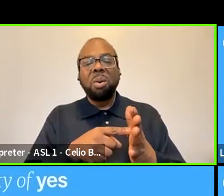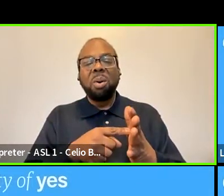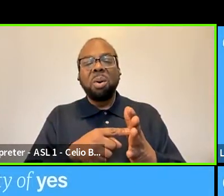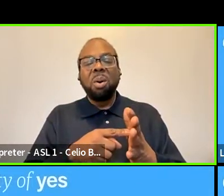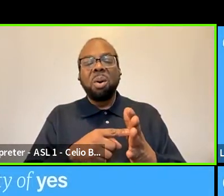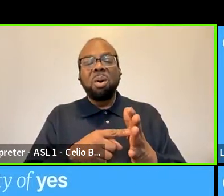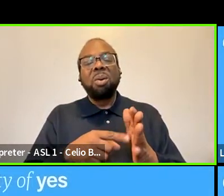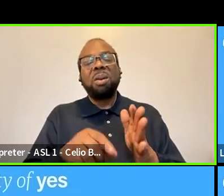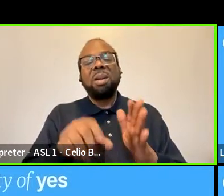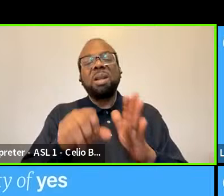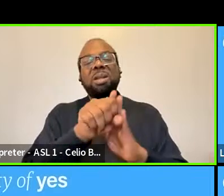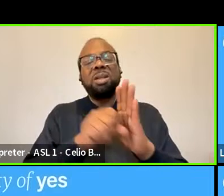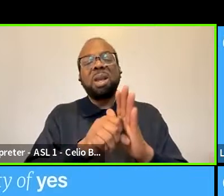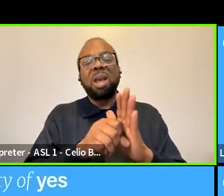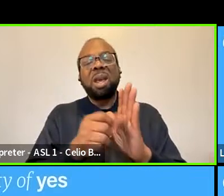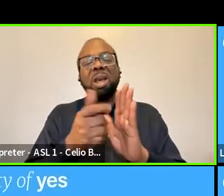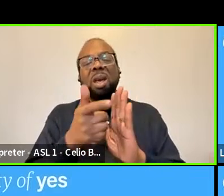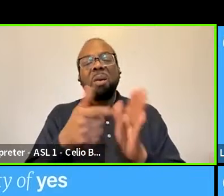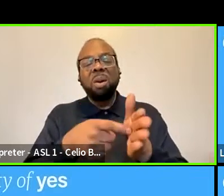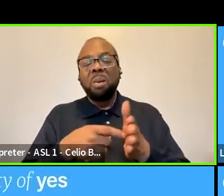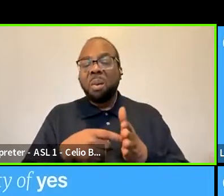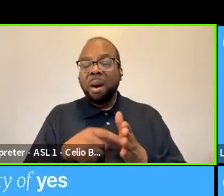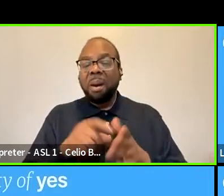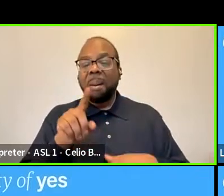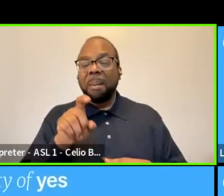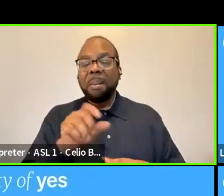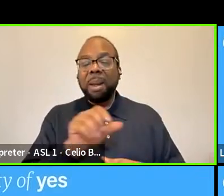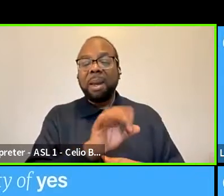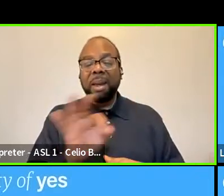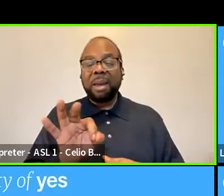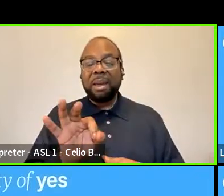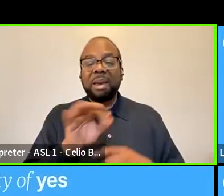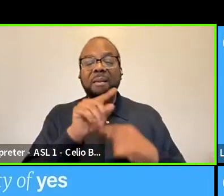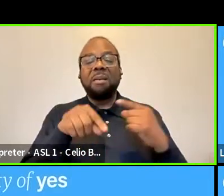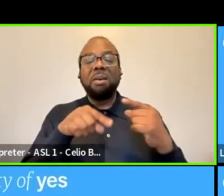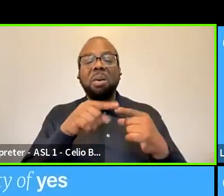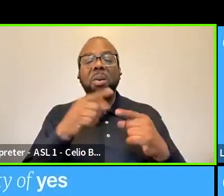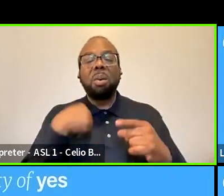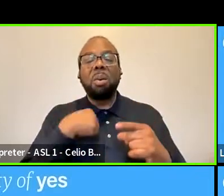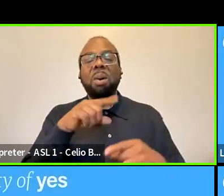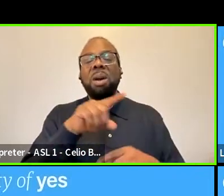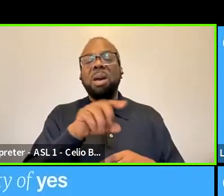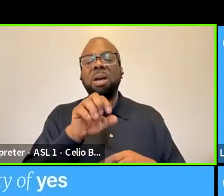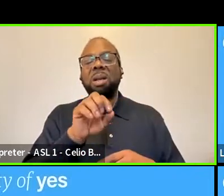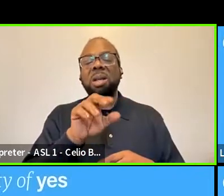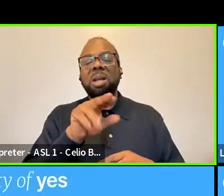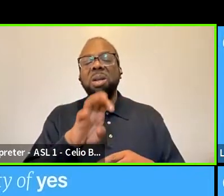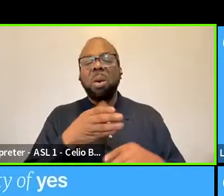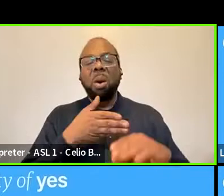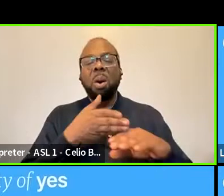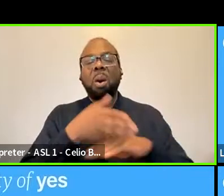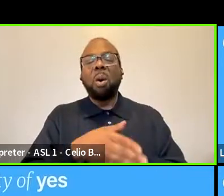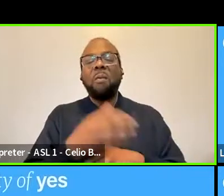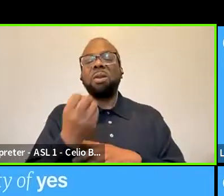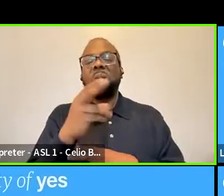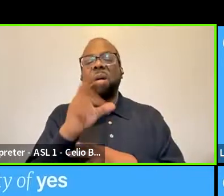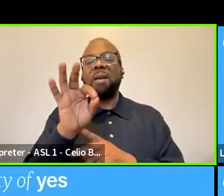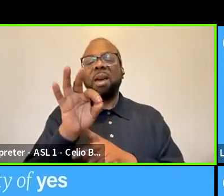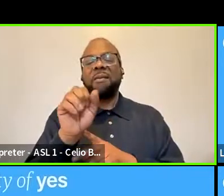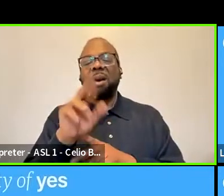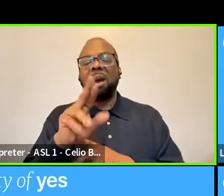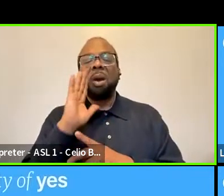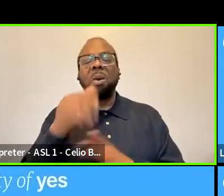That's a great question. If and when we ever zone for above 12 FAR, it would be a mandatory